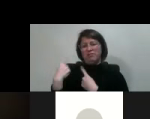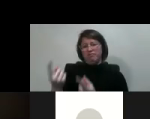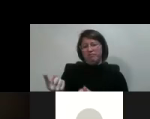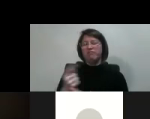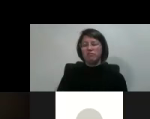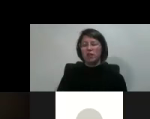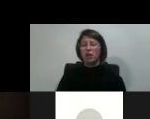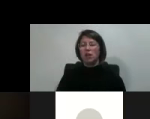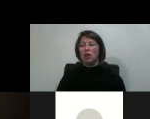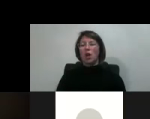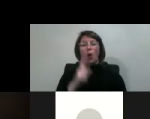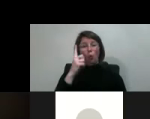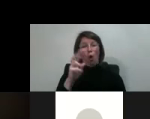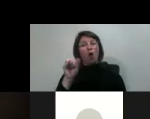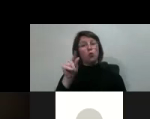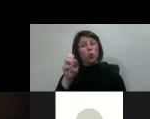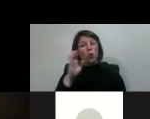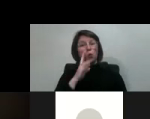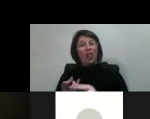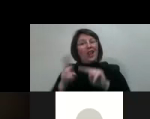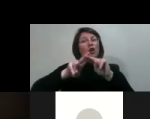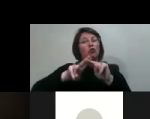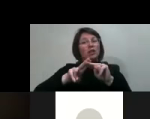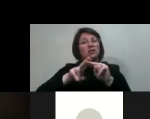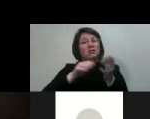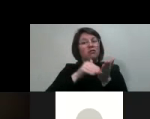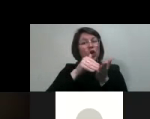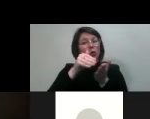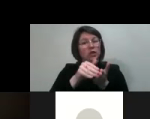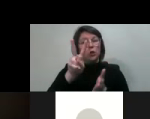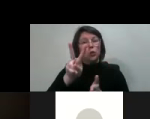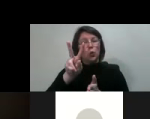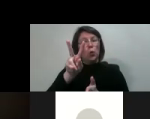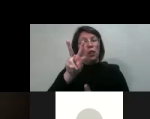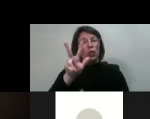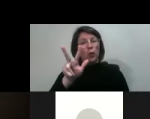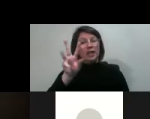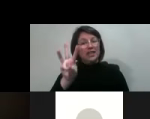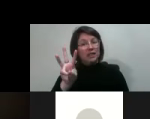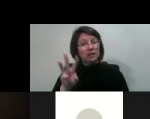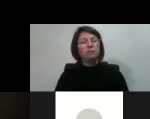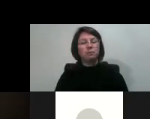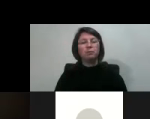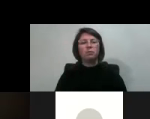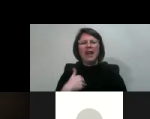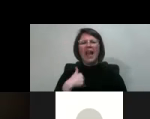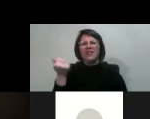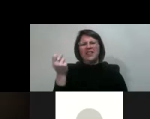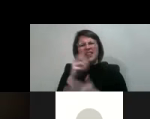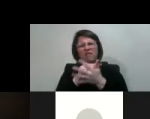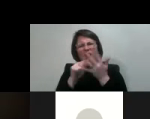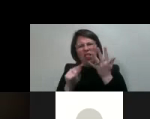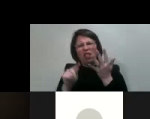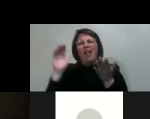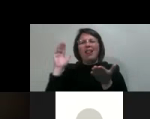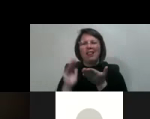So there's one route where we are increasing frequency, that's the 236. And there are several routes where we're